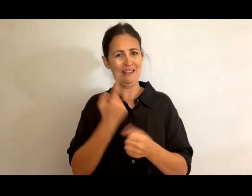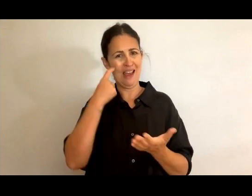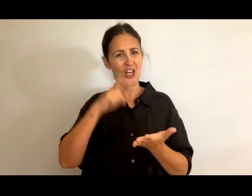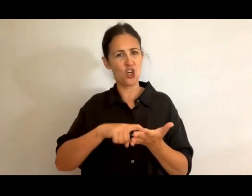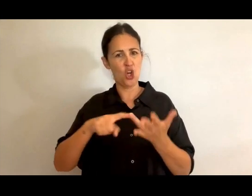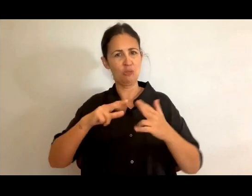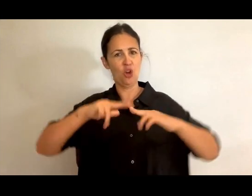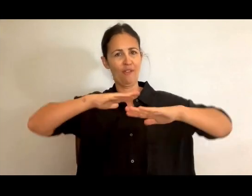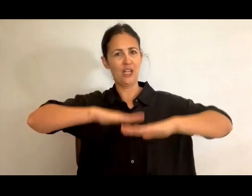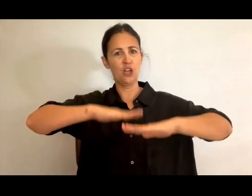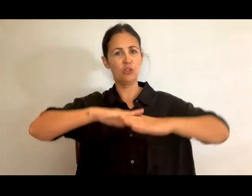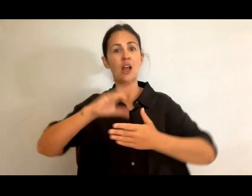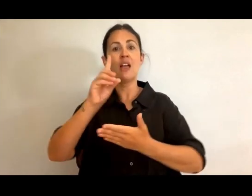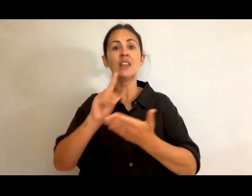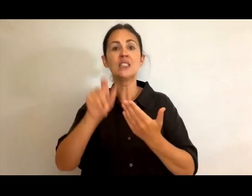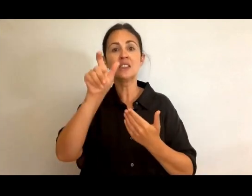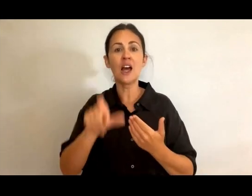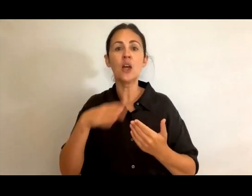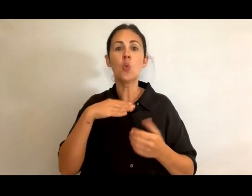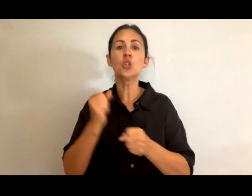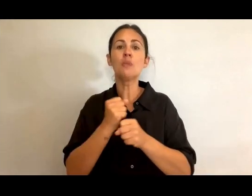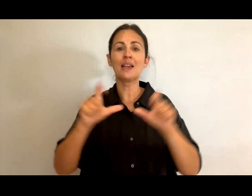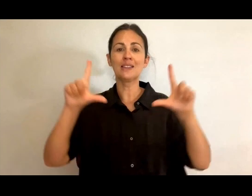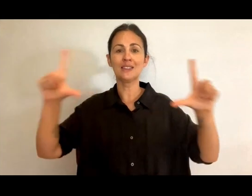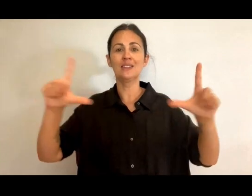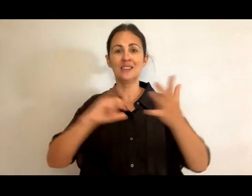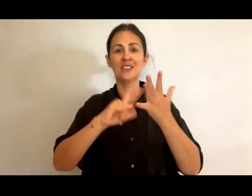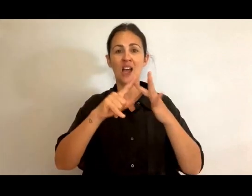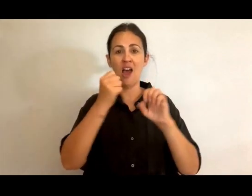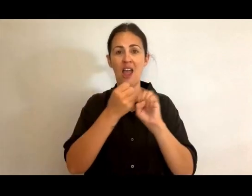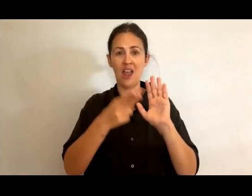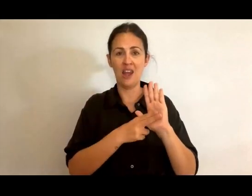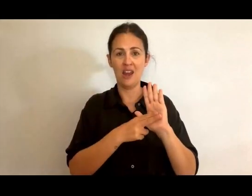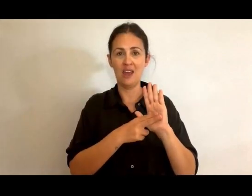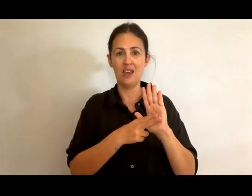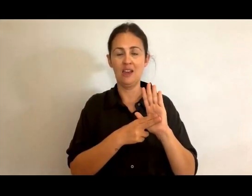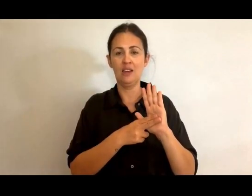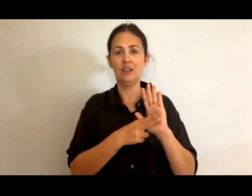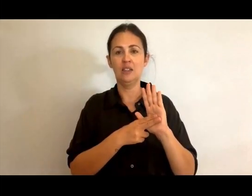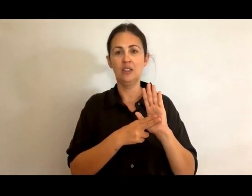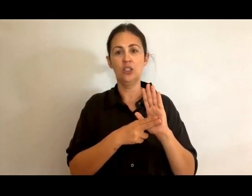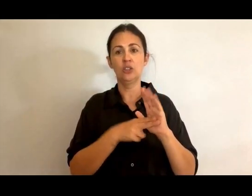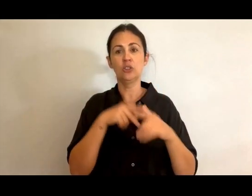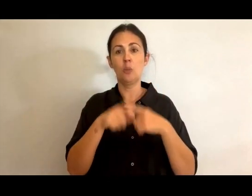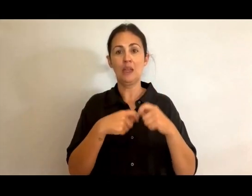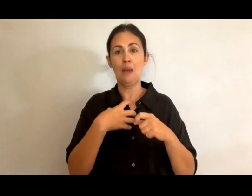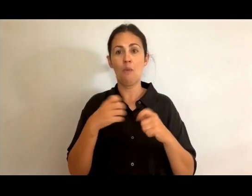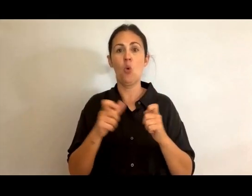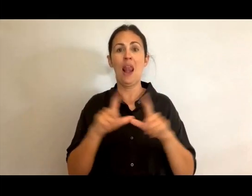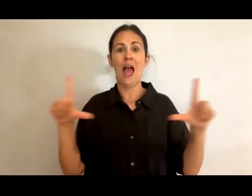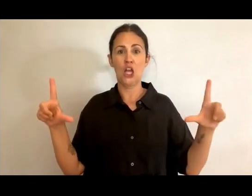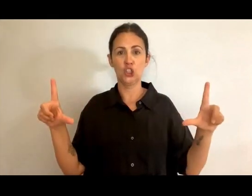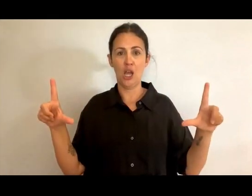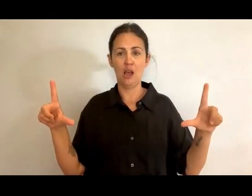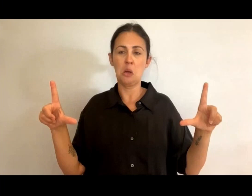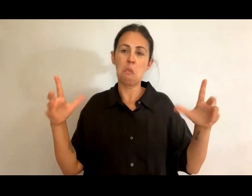make a sign for that acknowledgement of country. So the design actually became larger than the artwork. So that was a push and pull